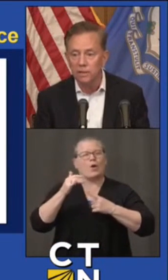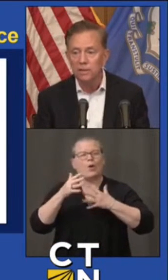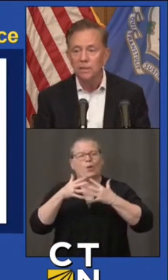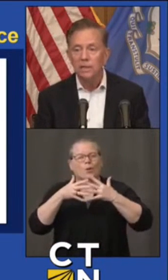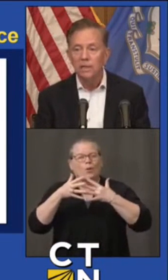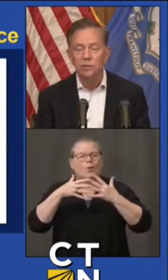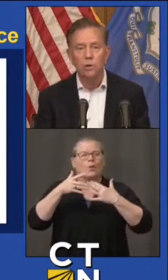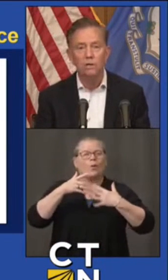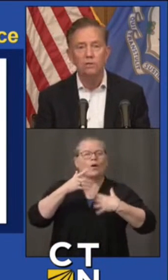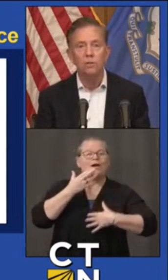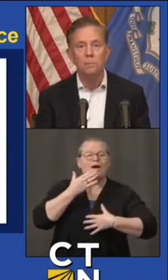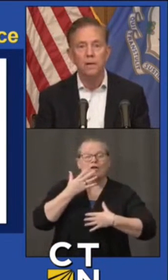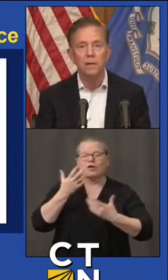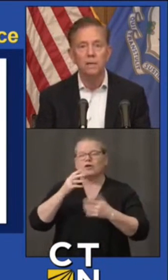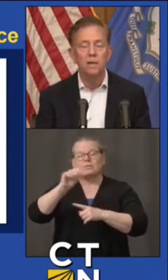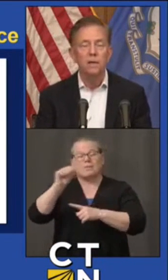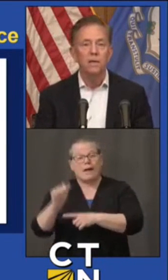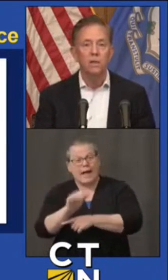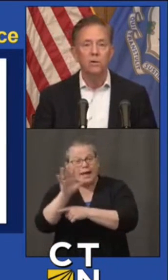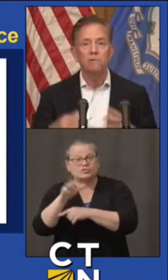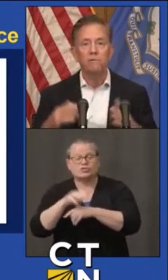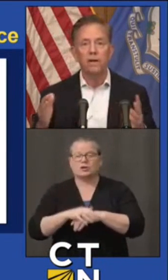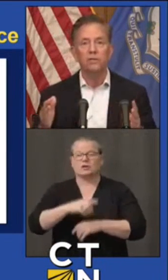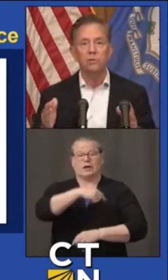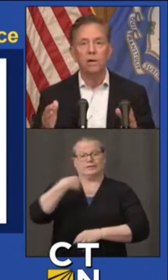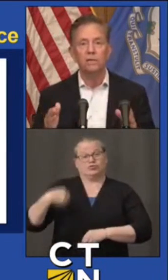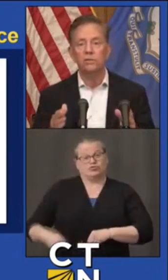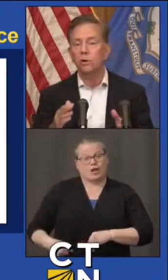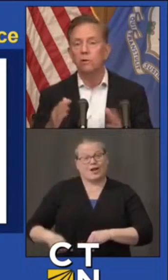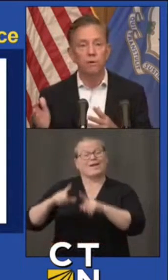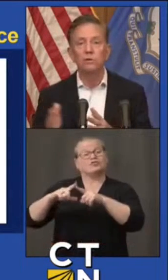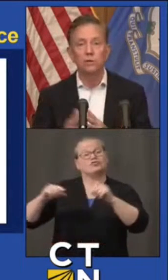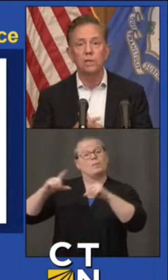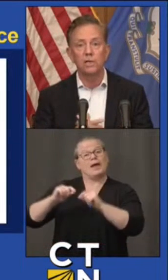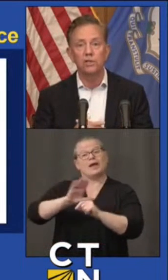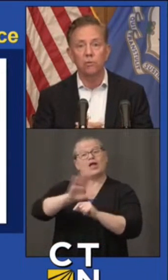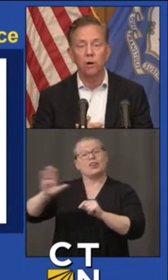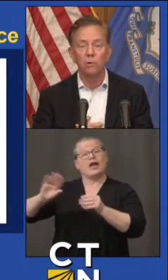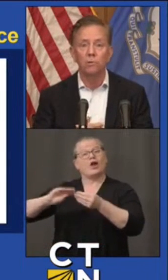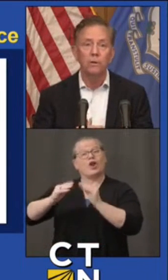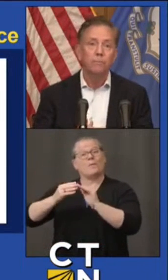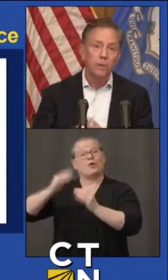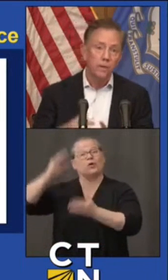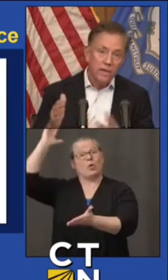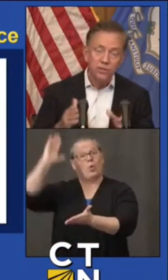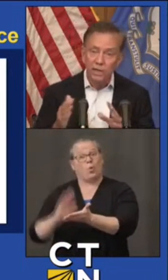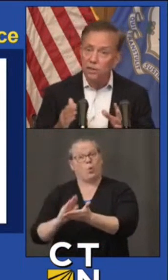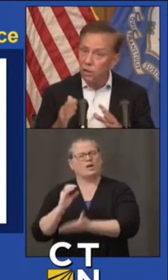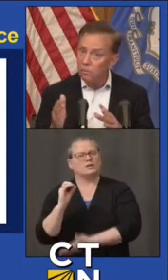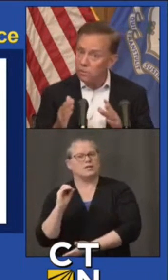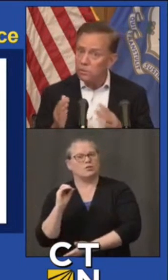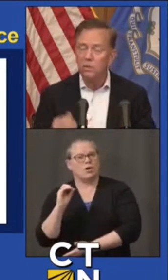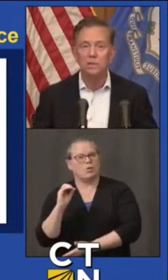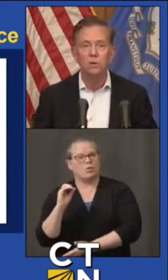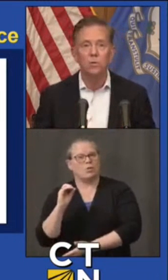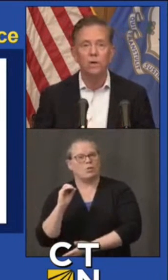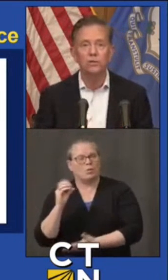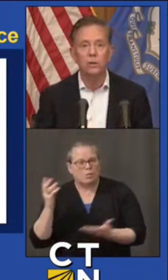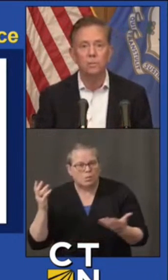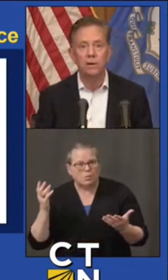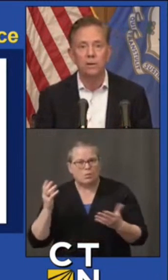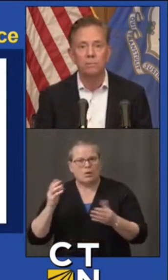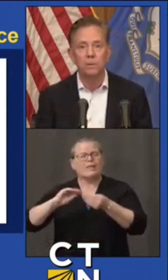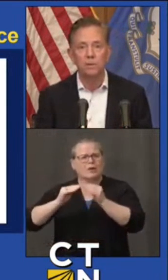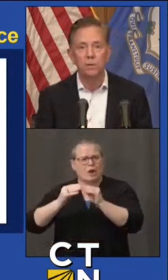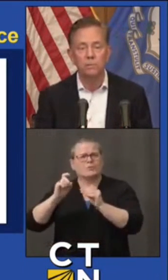China, as well as Japan, there the infection rates are virtually zero. You got to check the numbers, no question